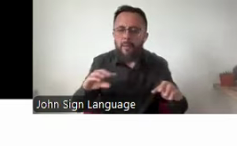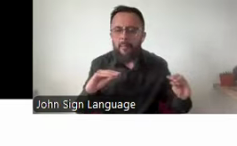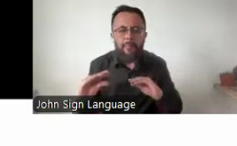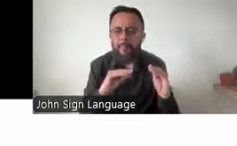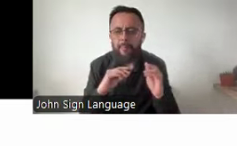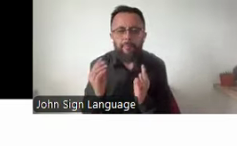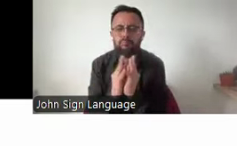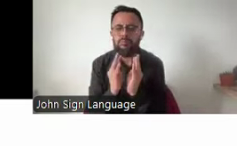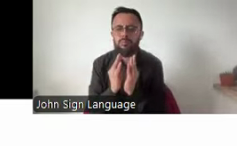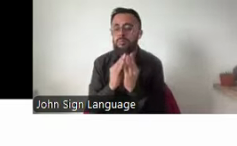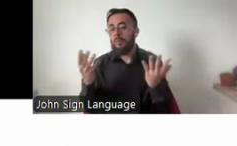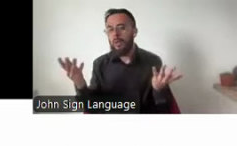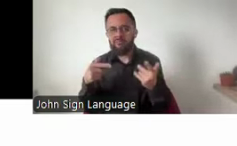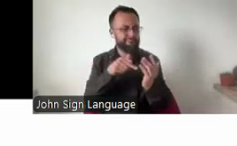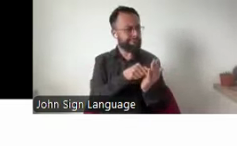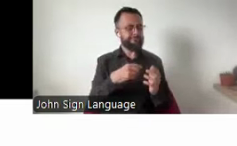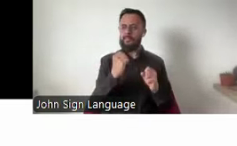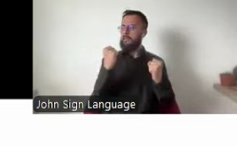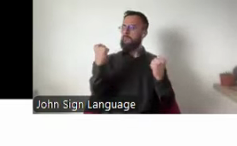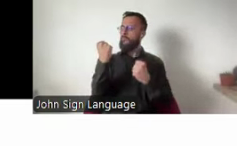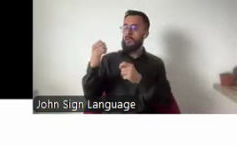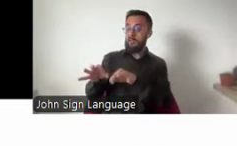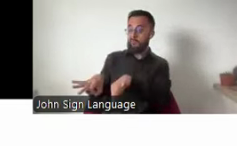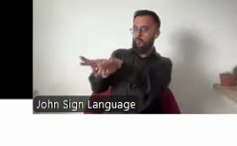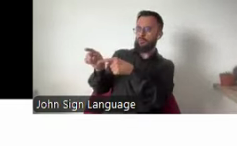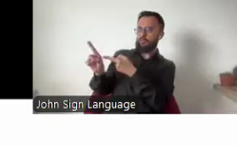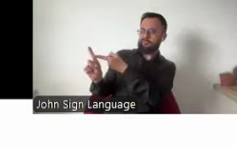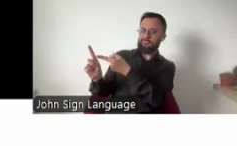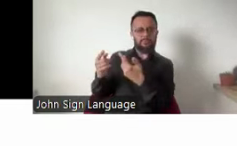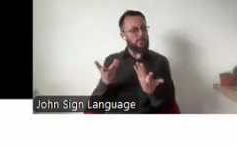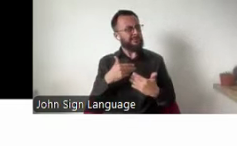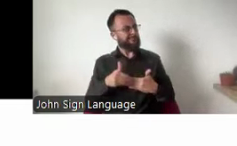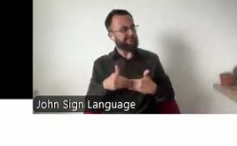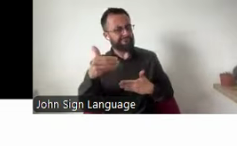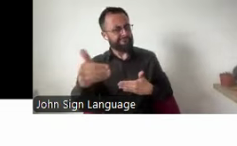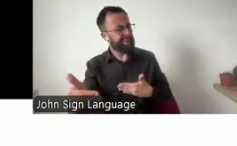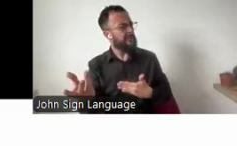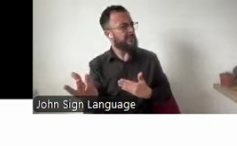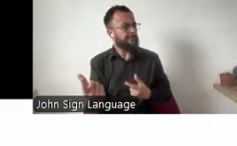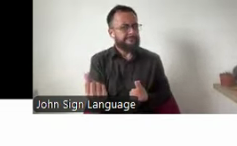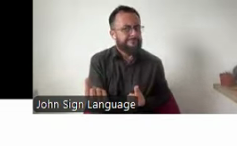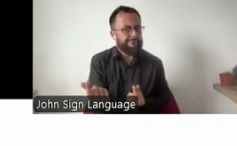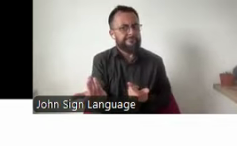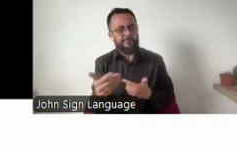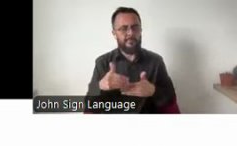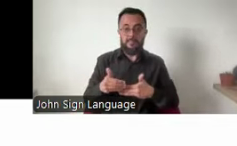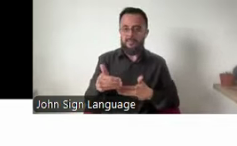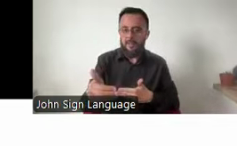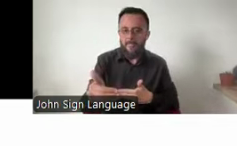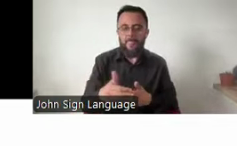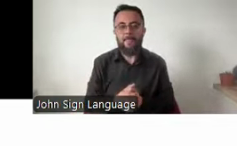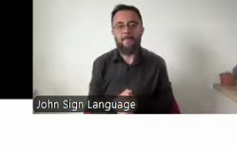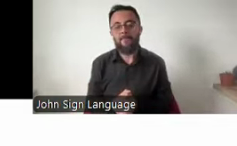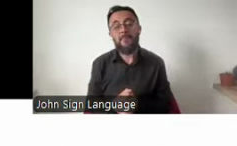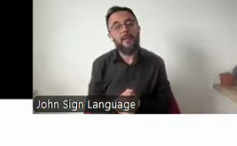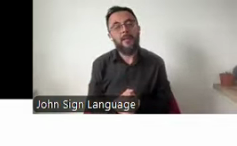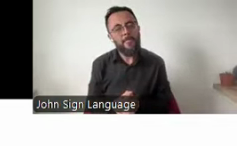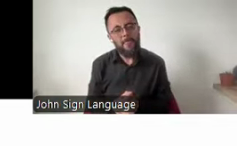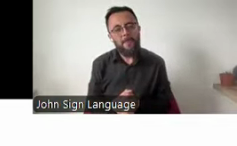1. Then step 2 is a very important one. It's about providing a situation assessment.